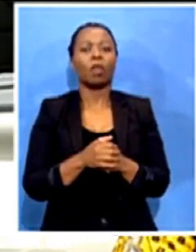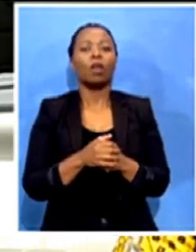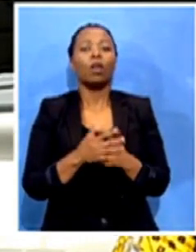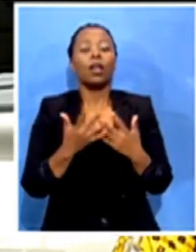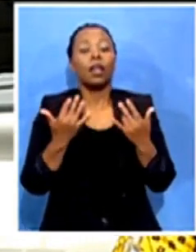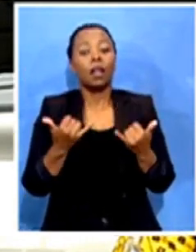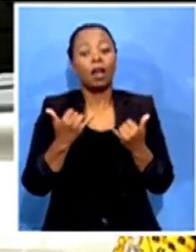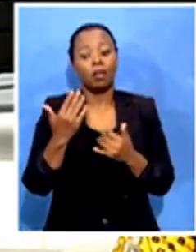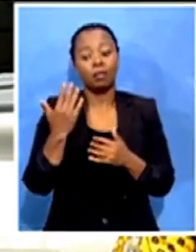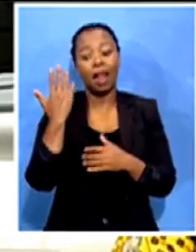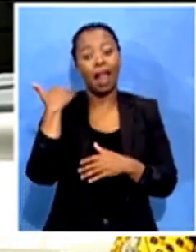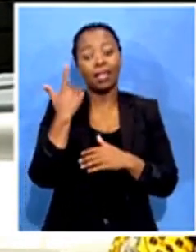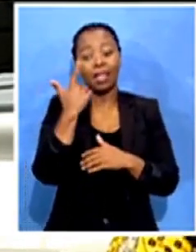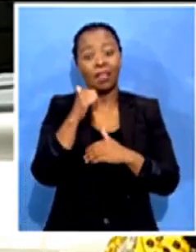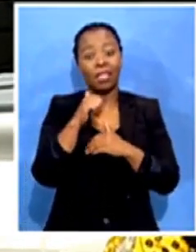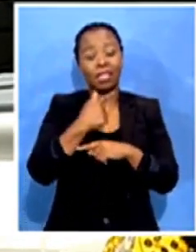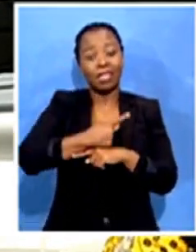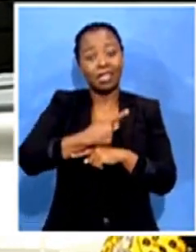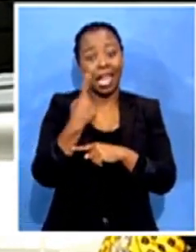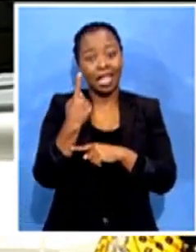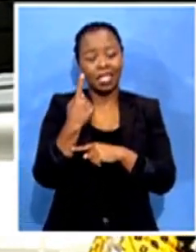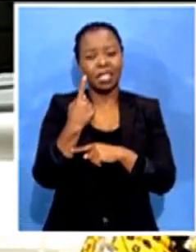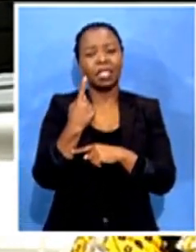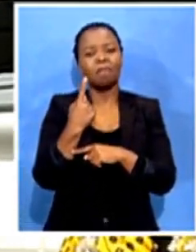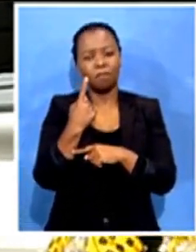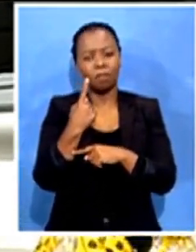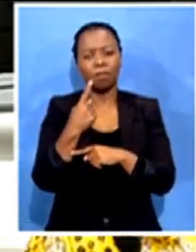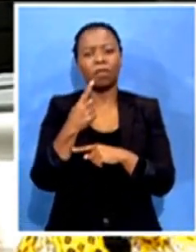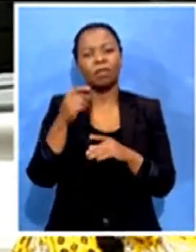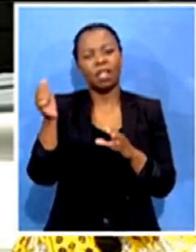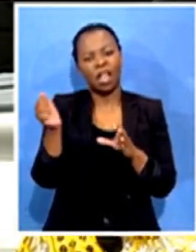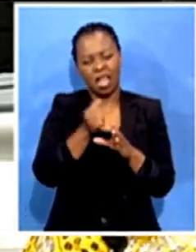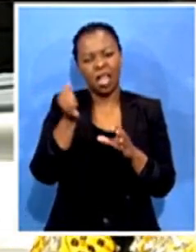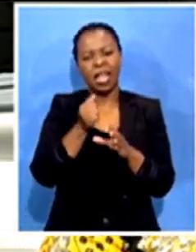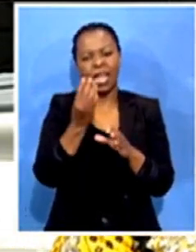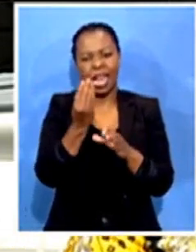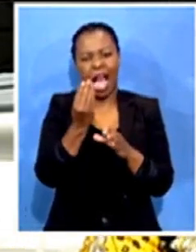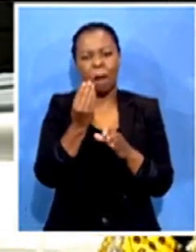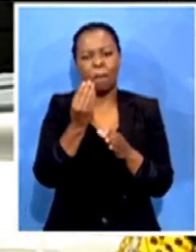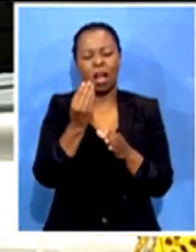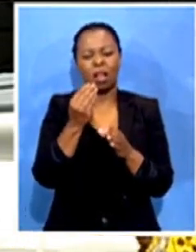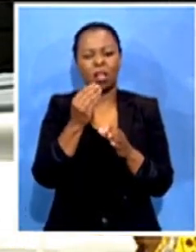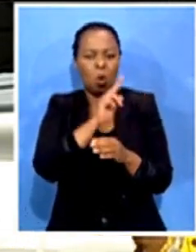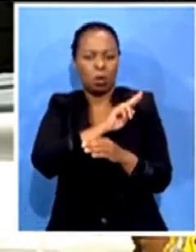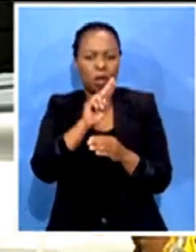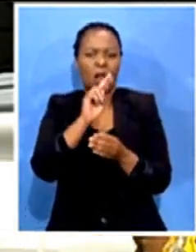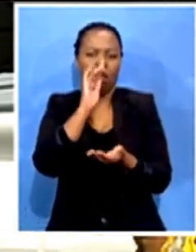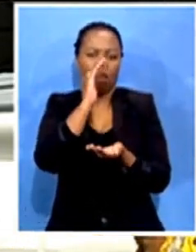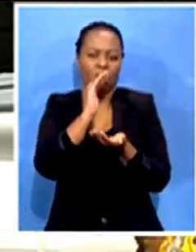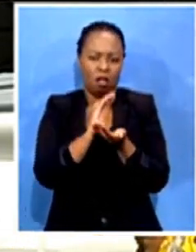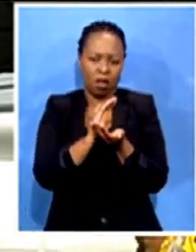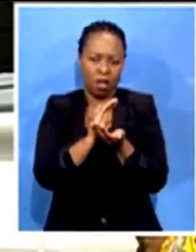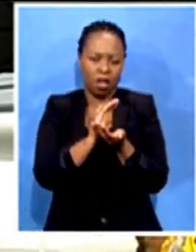we have had a relatively low admission numbers right up to New Year, and we were assisted a great